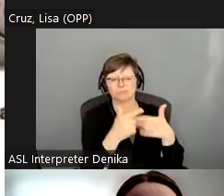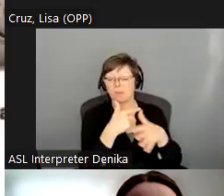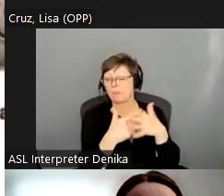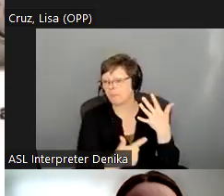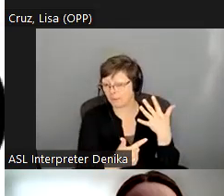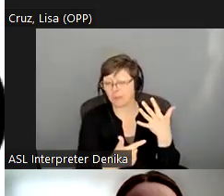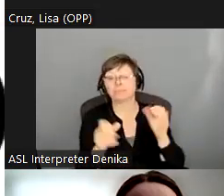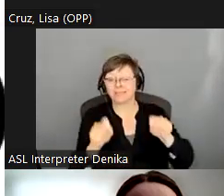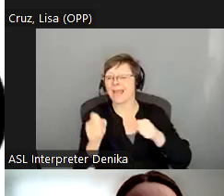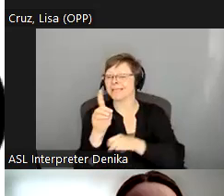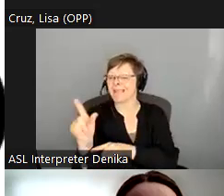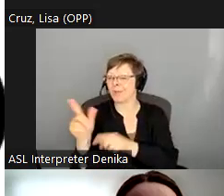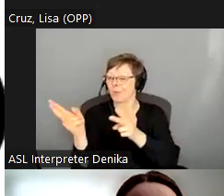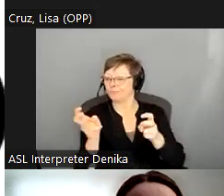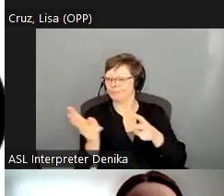download there.